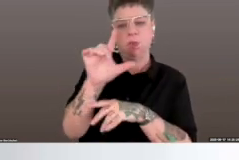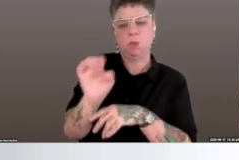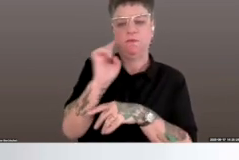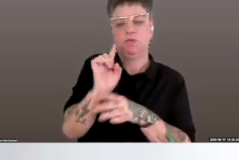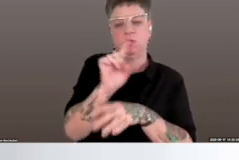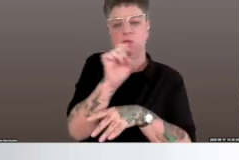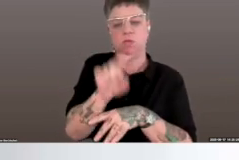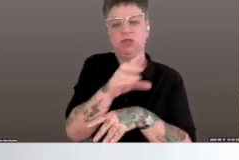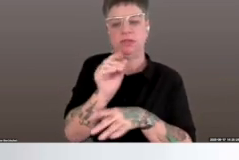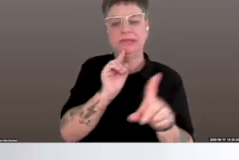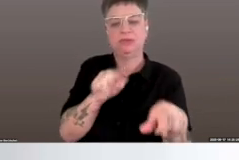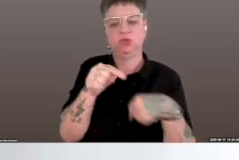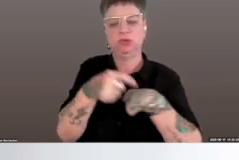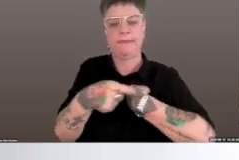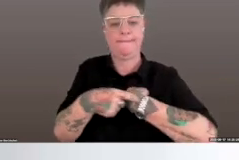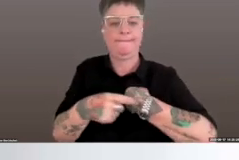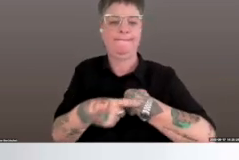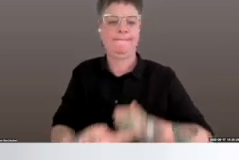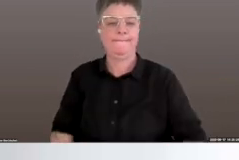answer time.